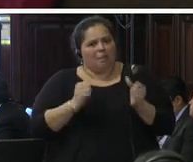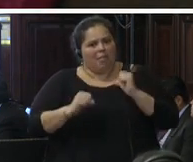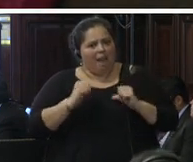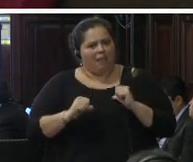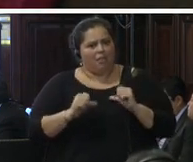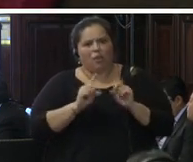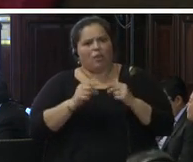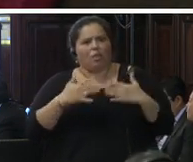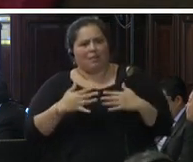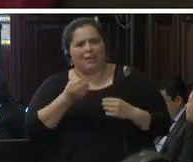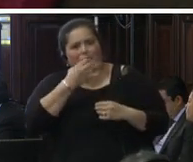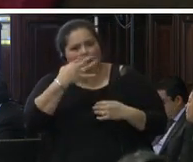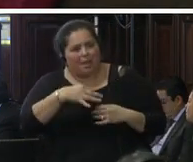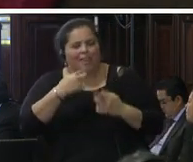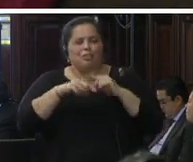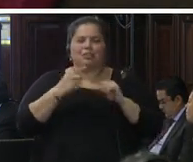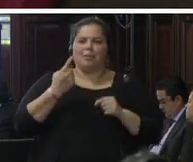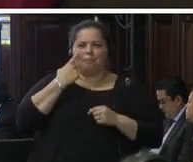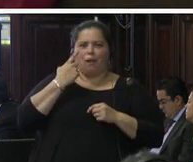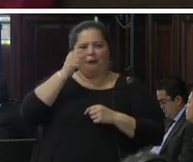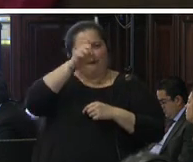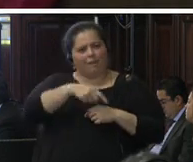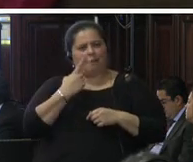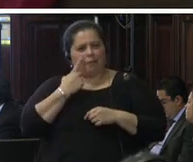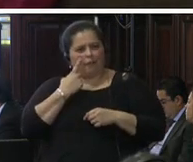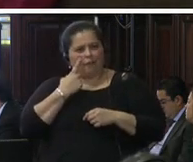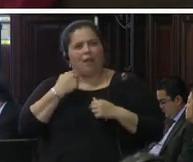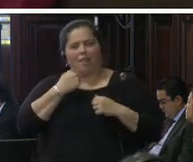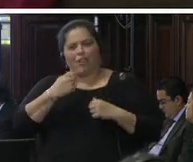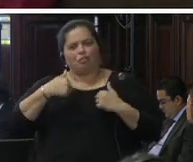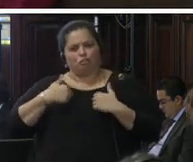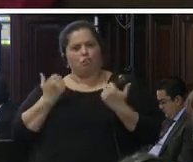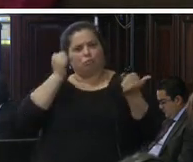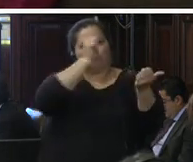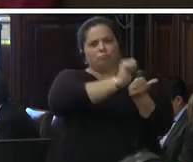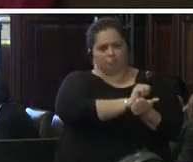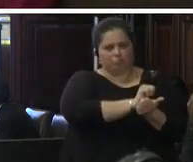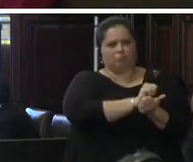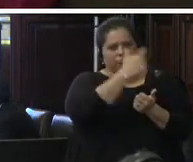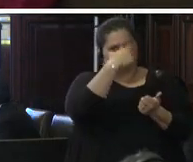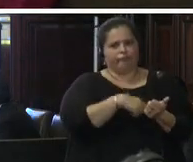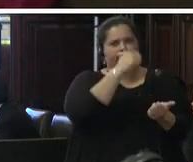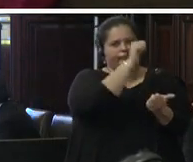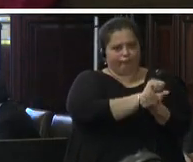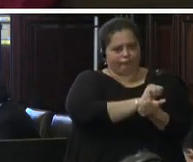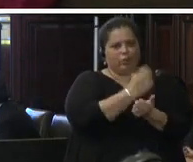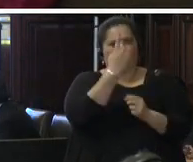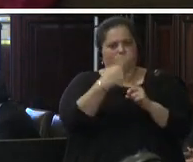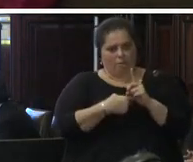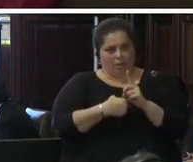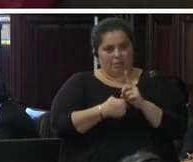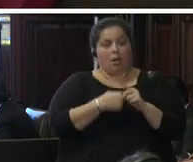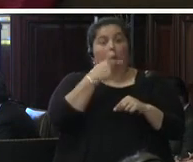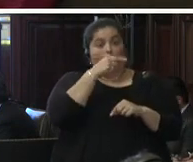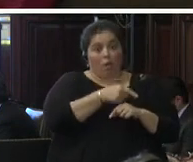he got himself locked up in prison for a month when he came out he